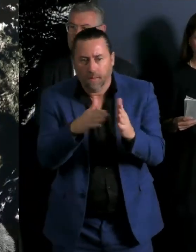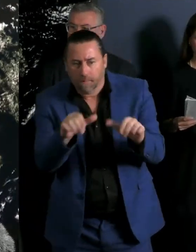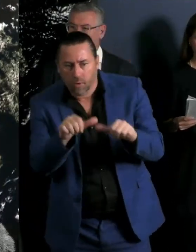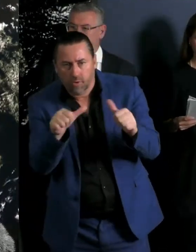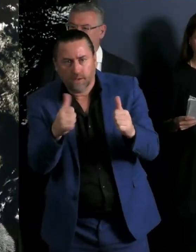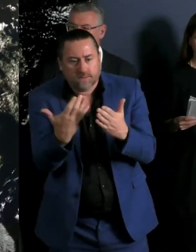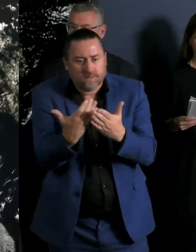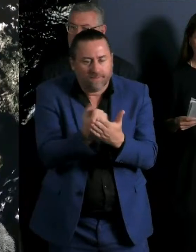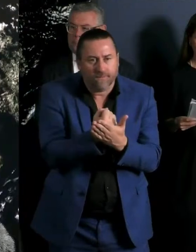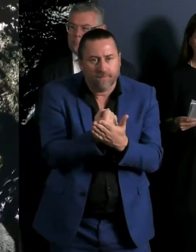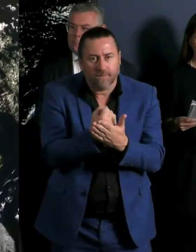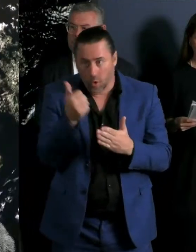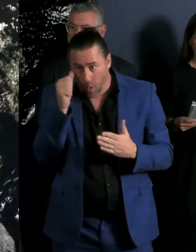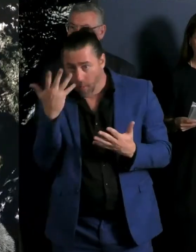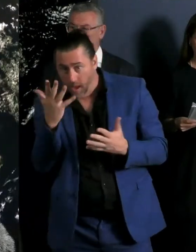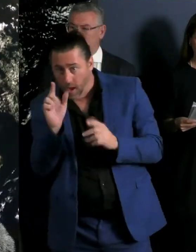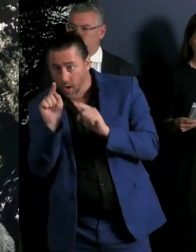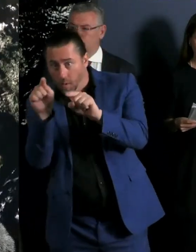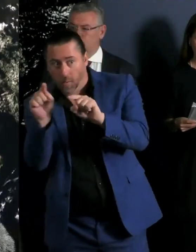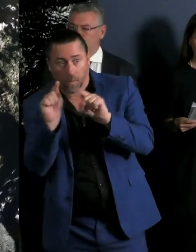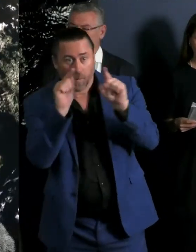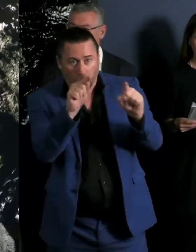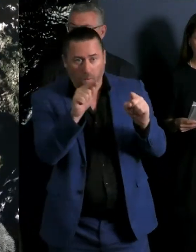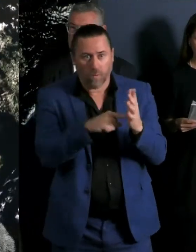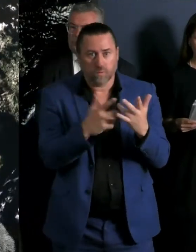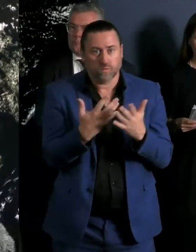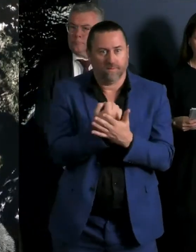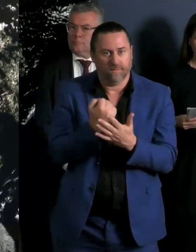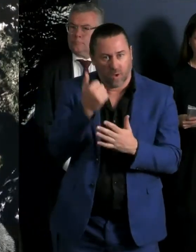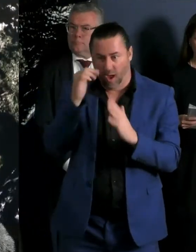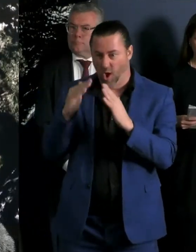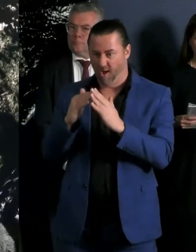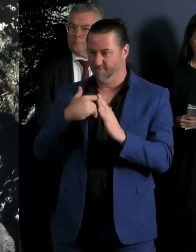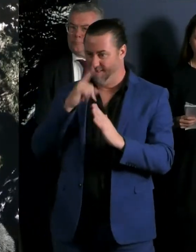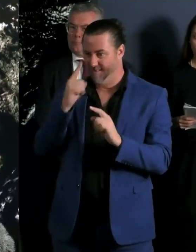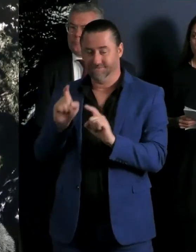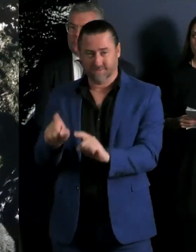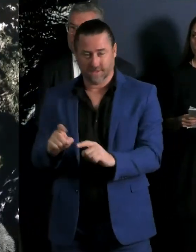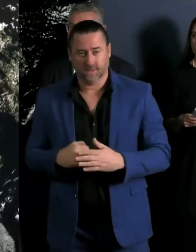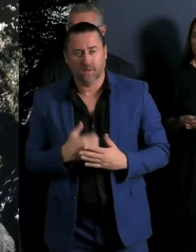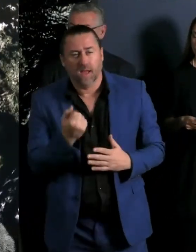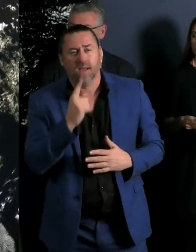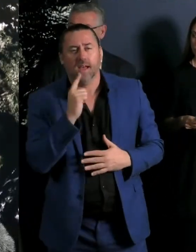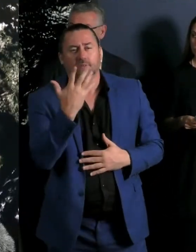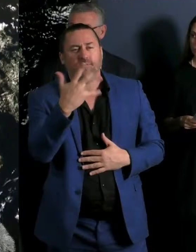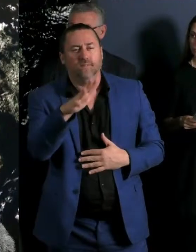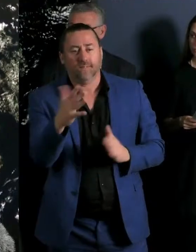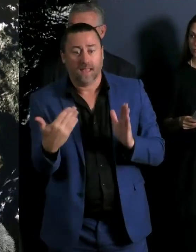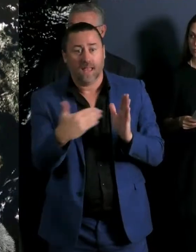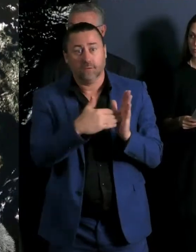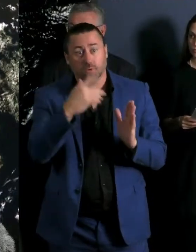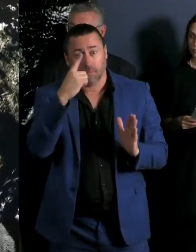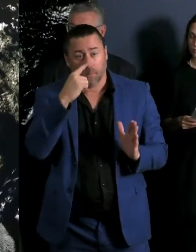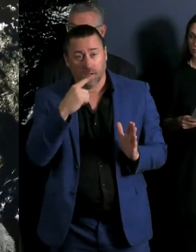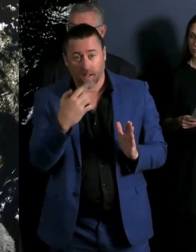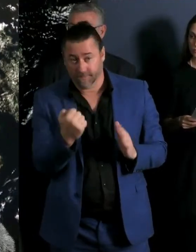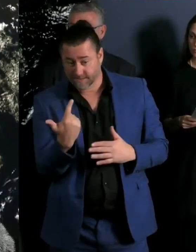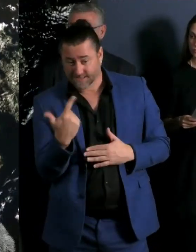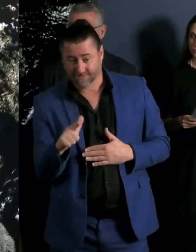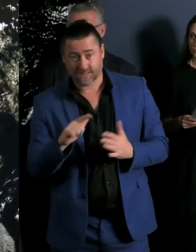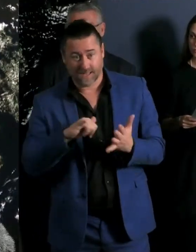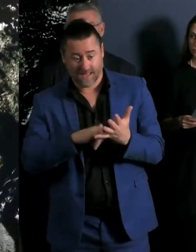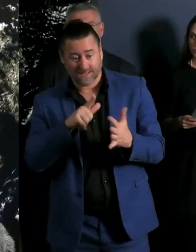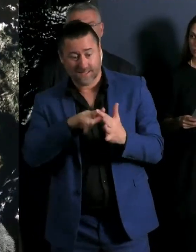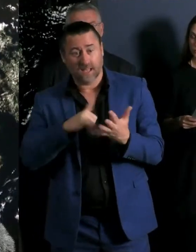where evacuation centres are. I also want to thank the near 150 additional personnel, including 70